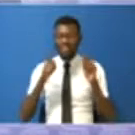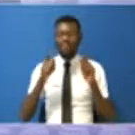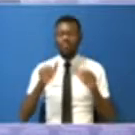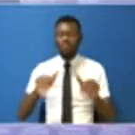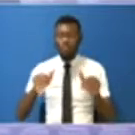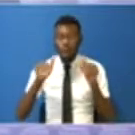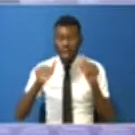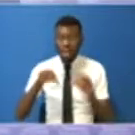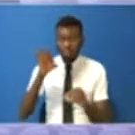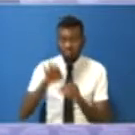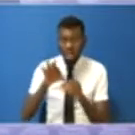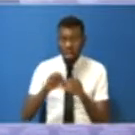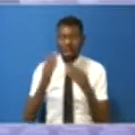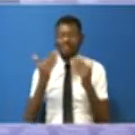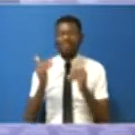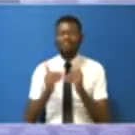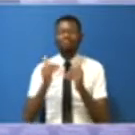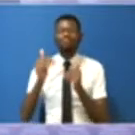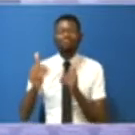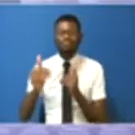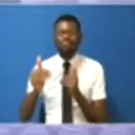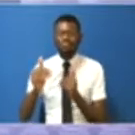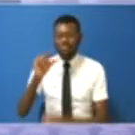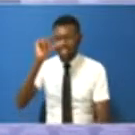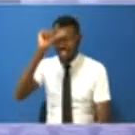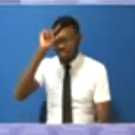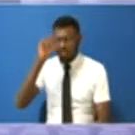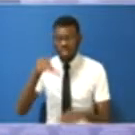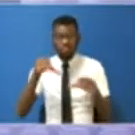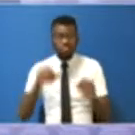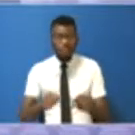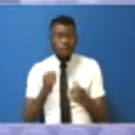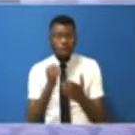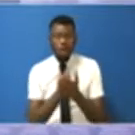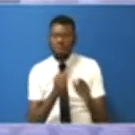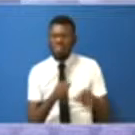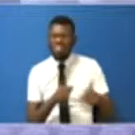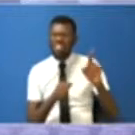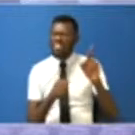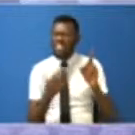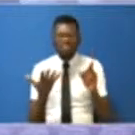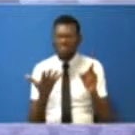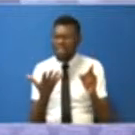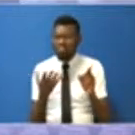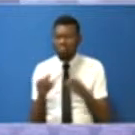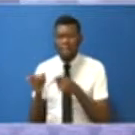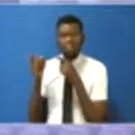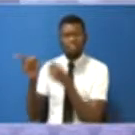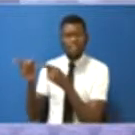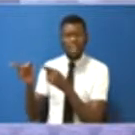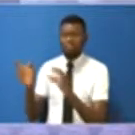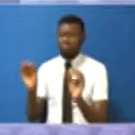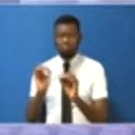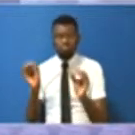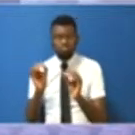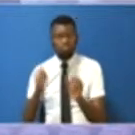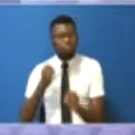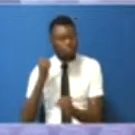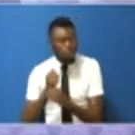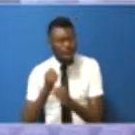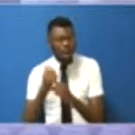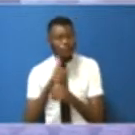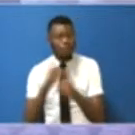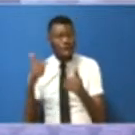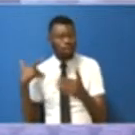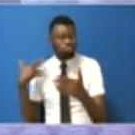election and then for the next people to take over office he should not be vilified and he really worked and he's been